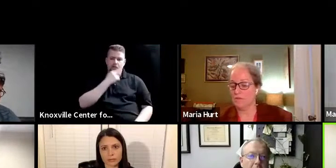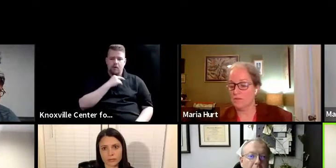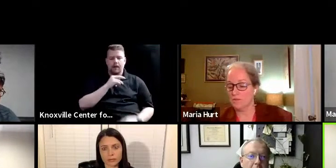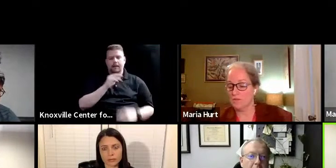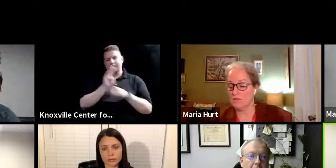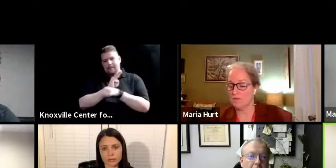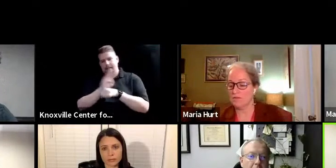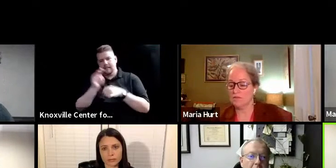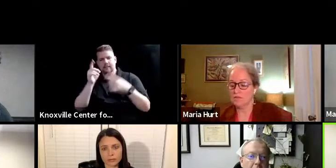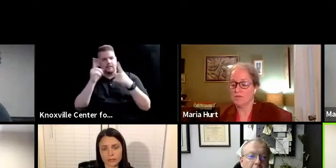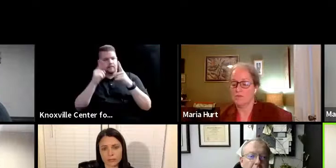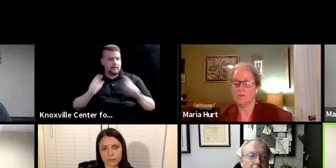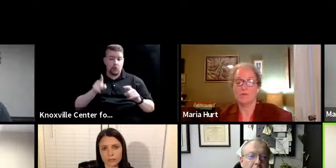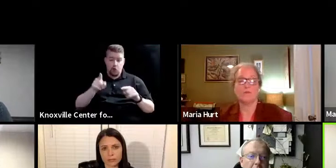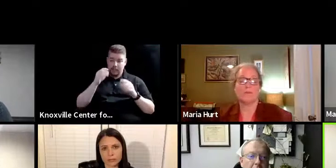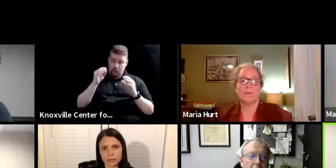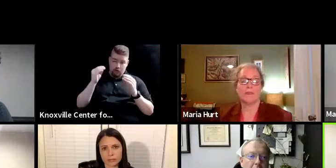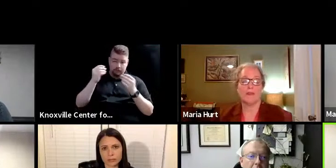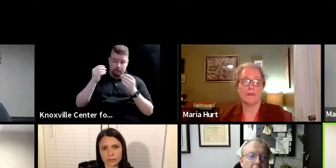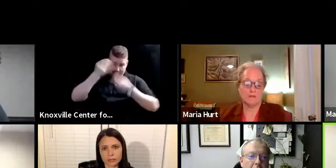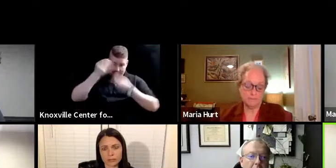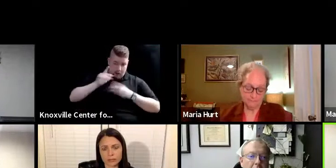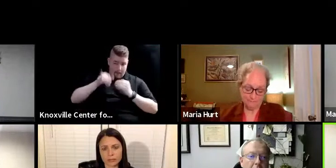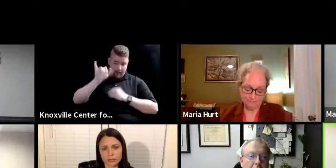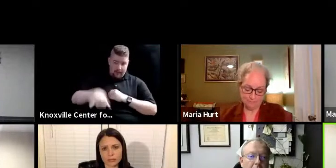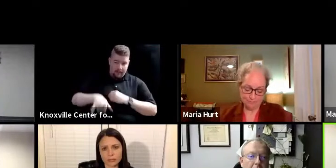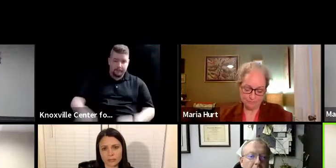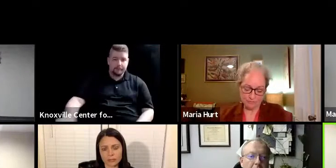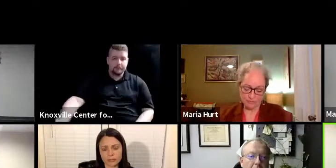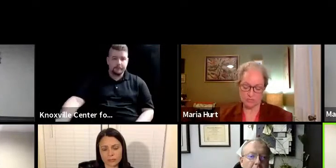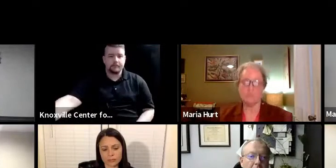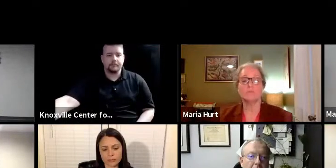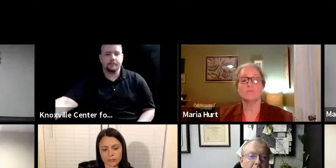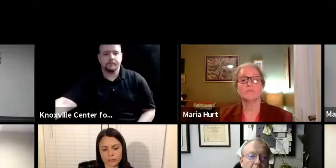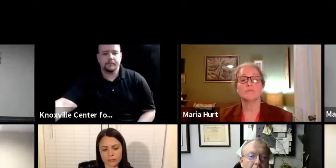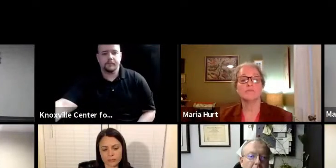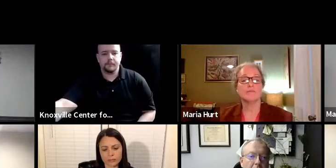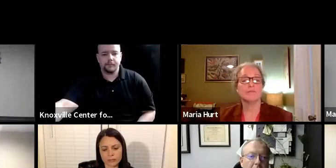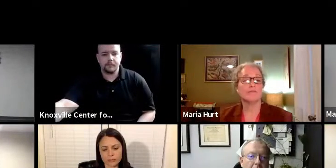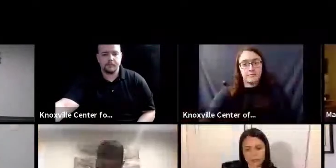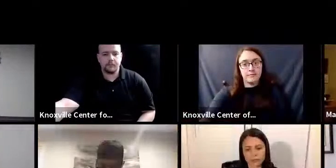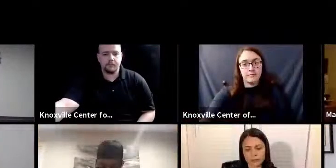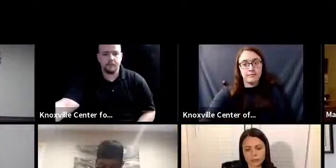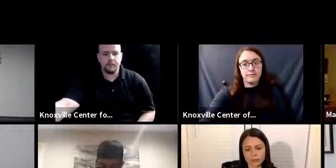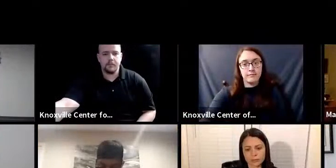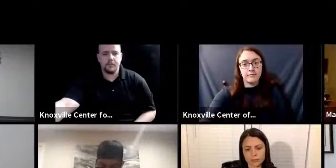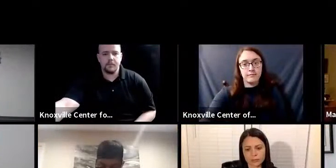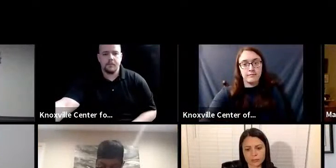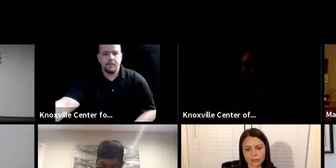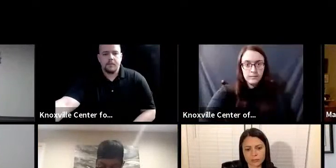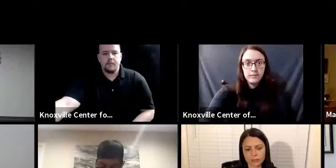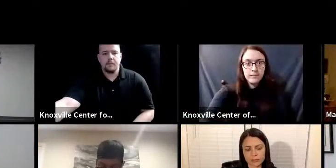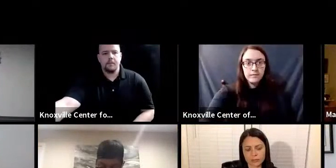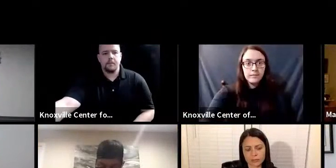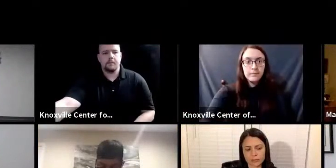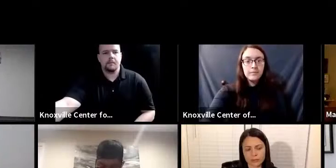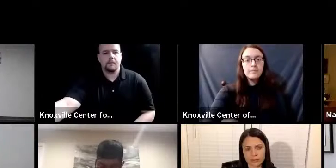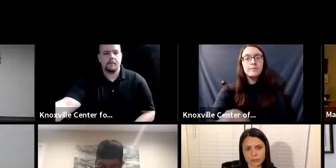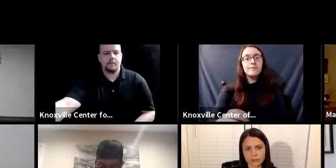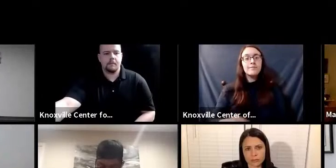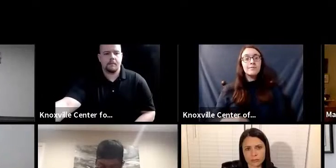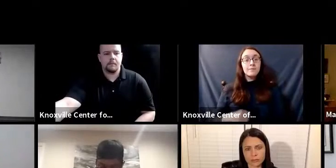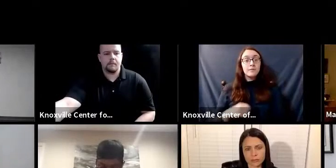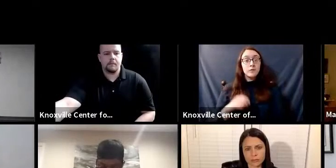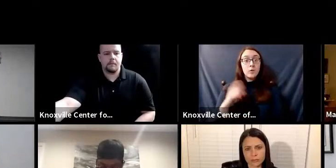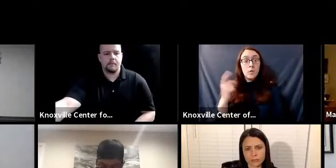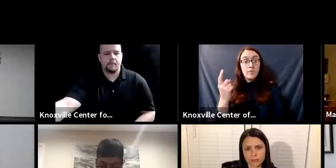so can you educate me about those pieces? Two parts to this question. The only reason we are surviving right now is because